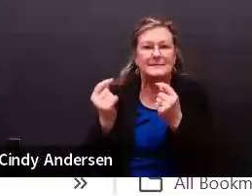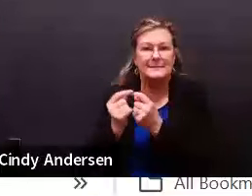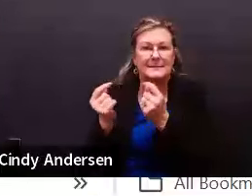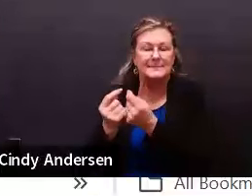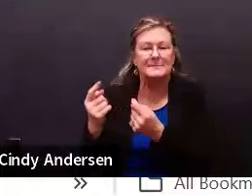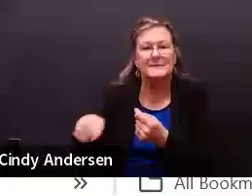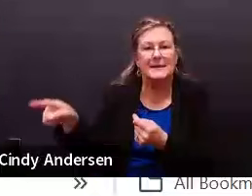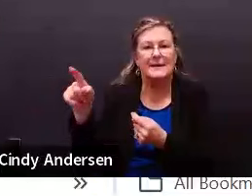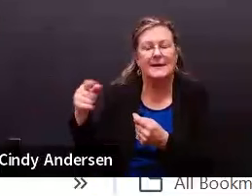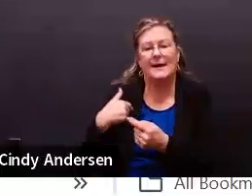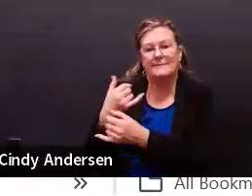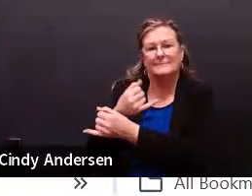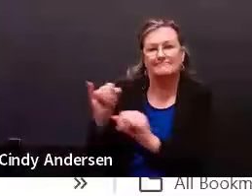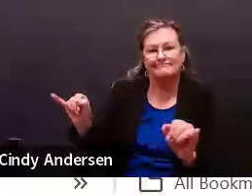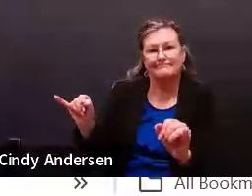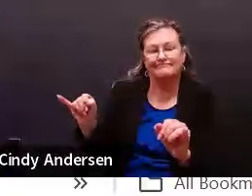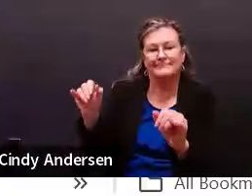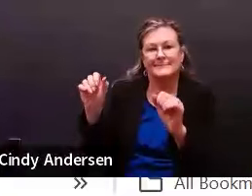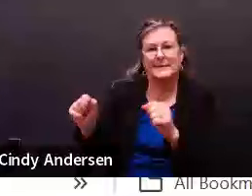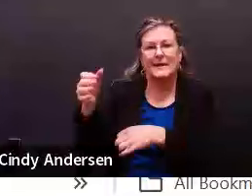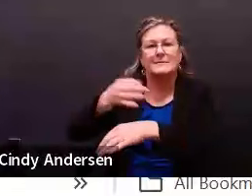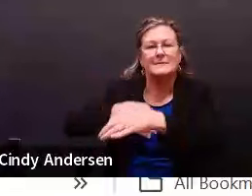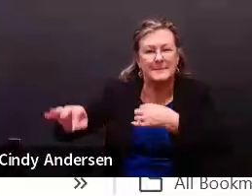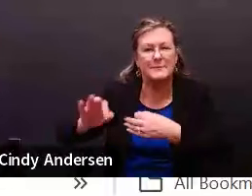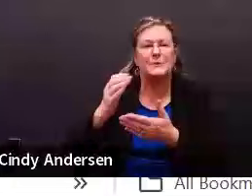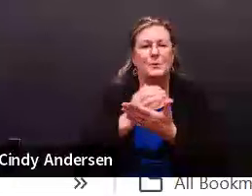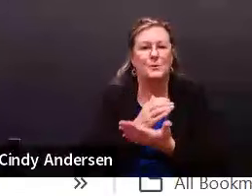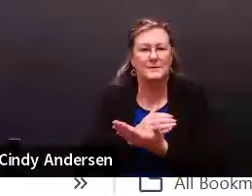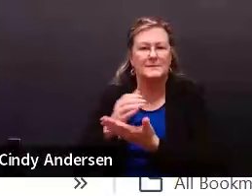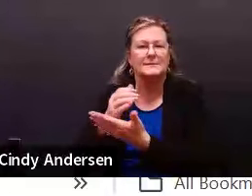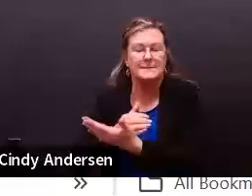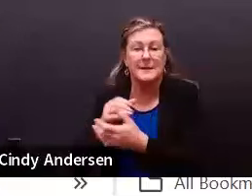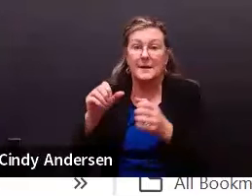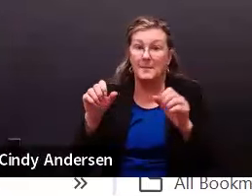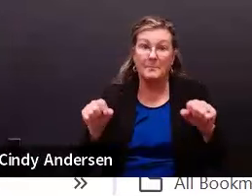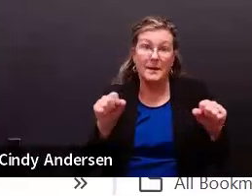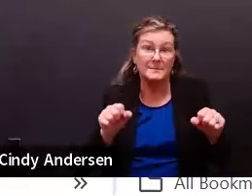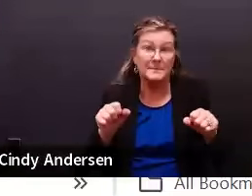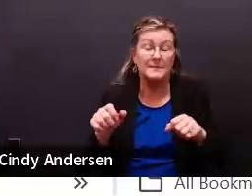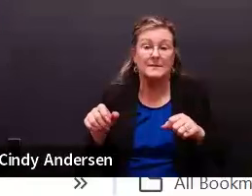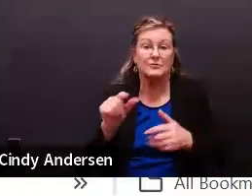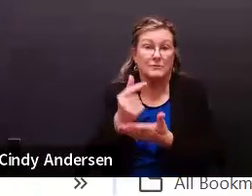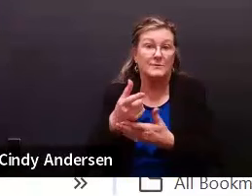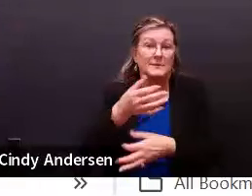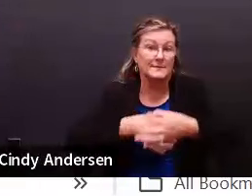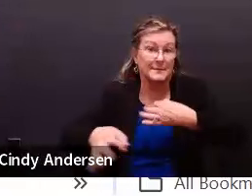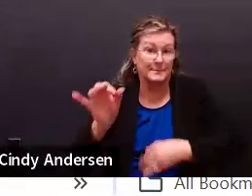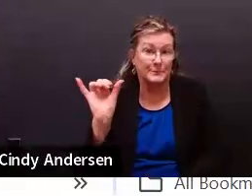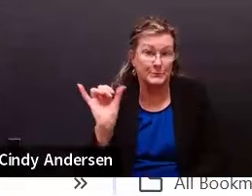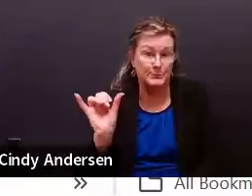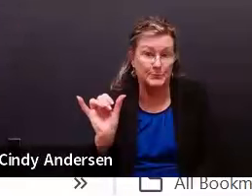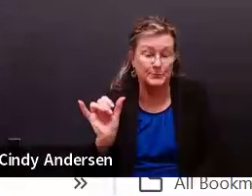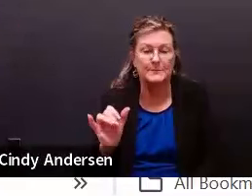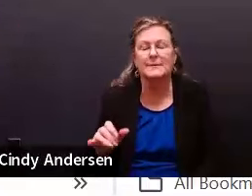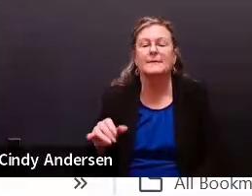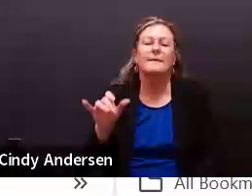the autonomy to do course substitutions and possibly graduation substitutions if need be. So